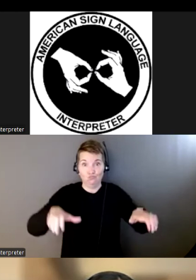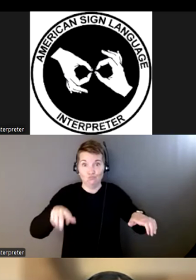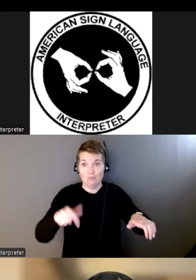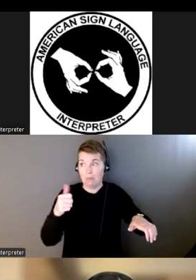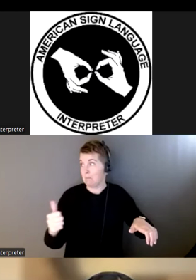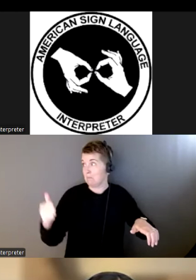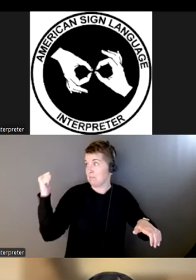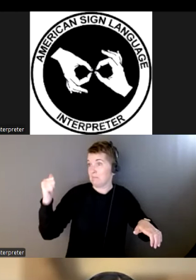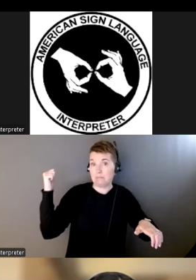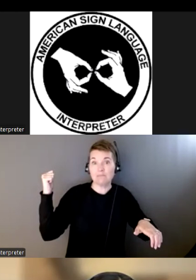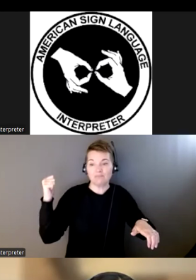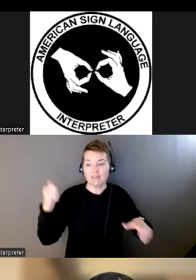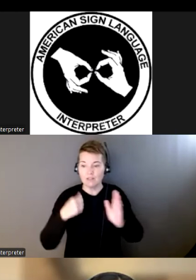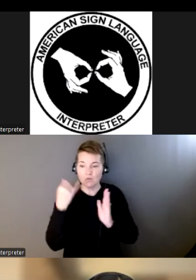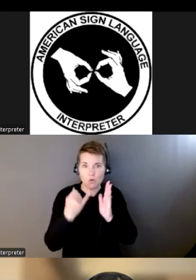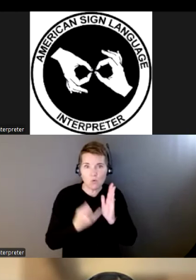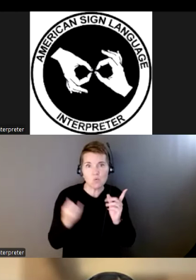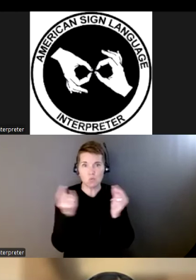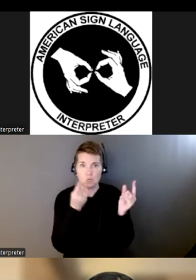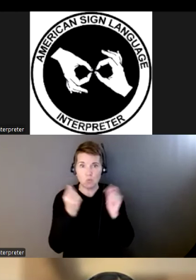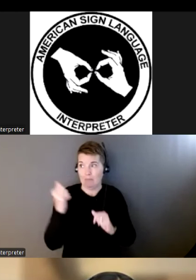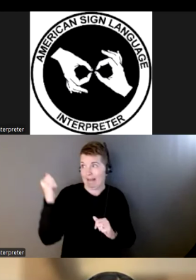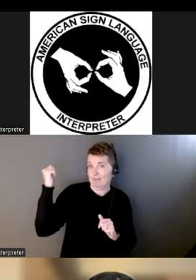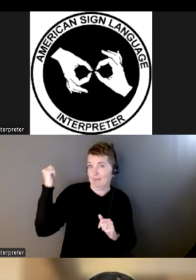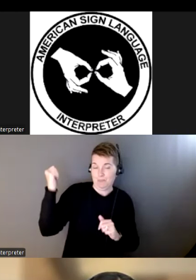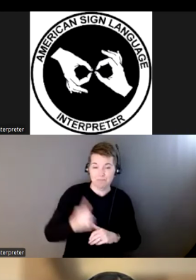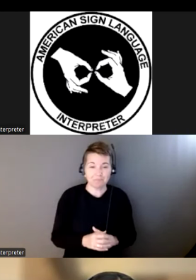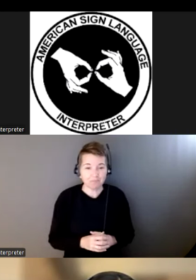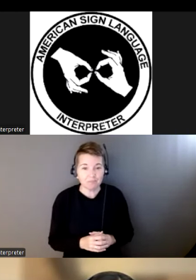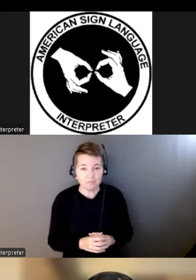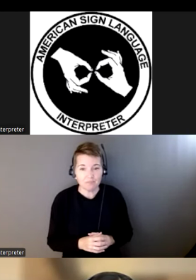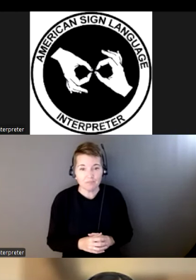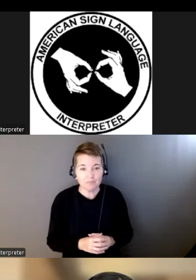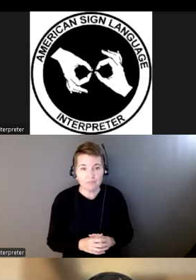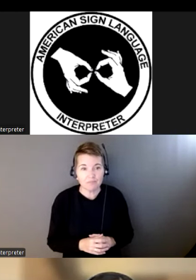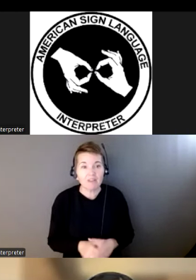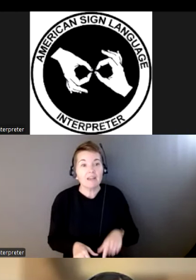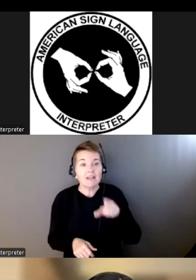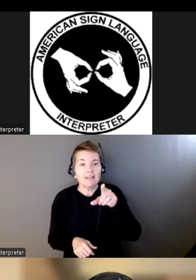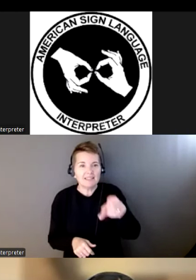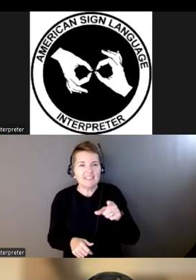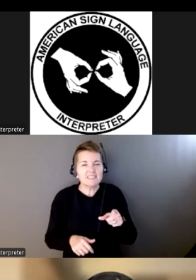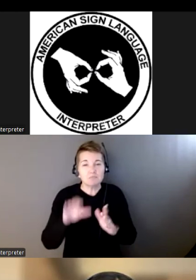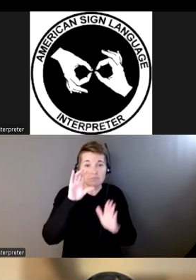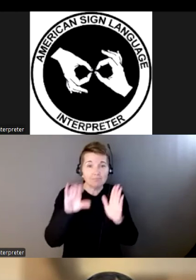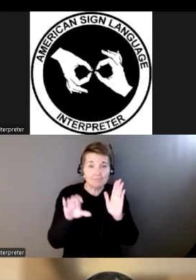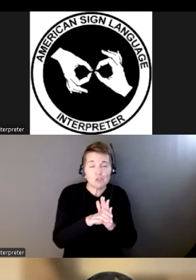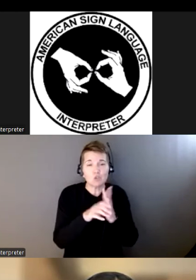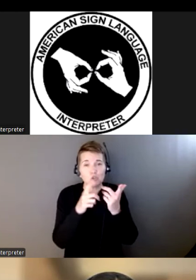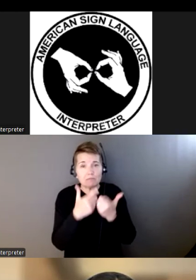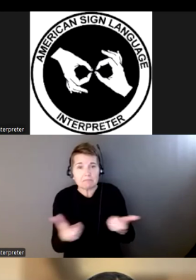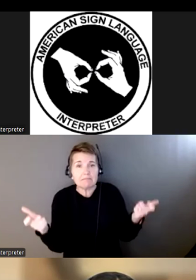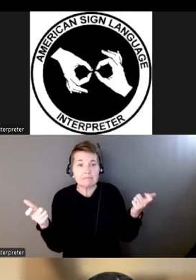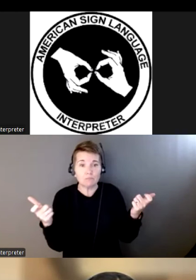us. What is interesting to note is that the objects depicted were sometimes from different parts of the